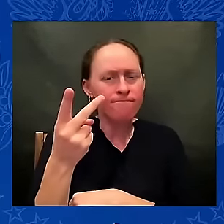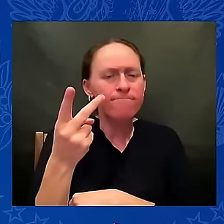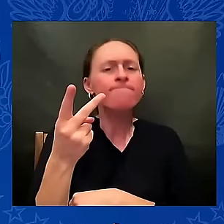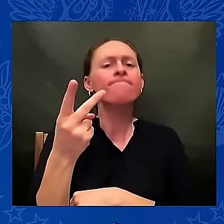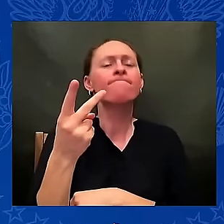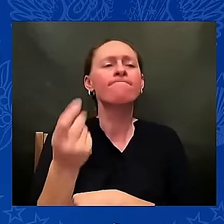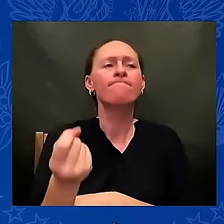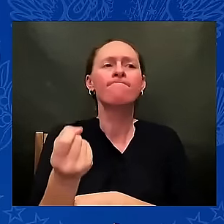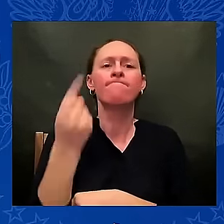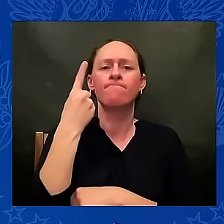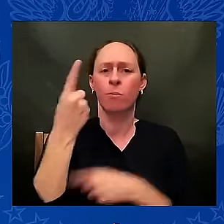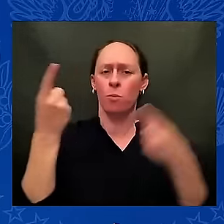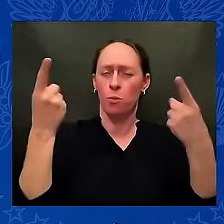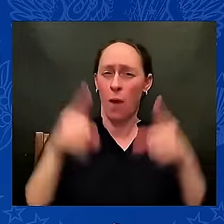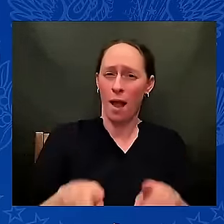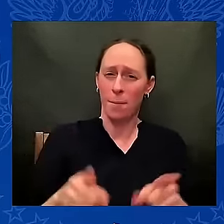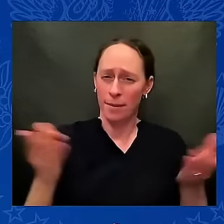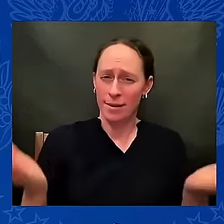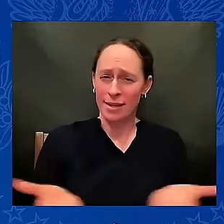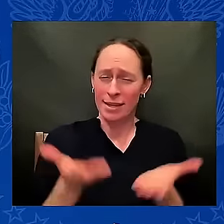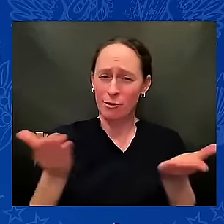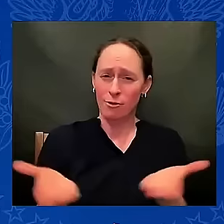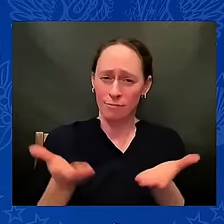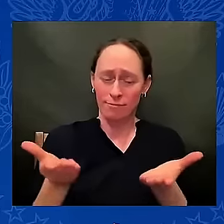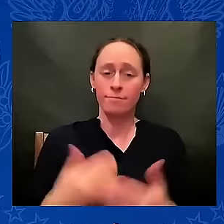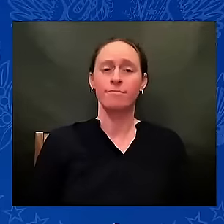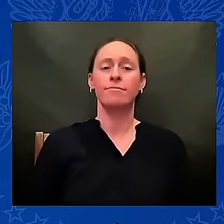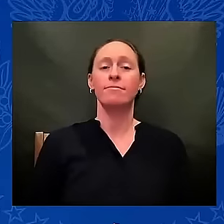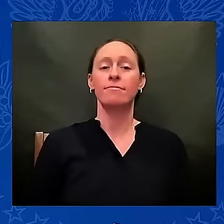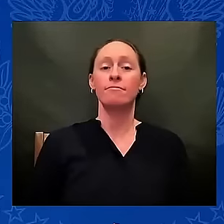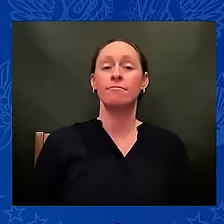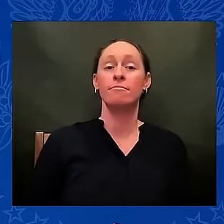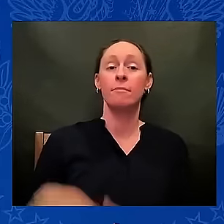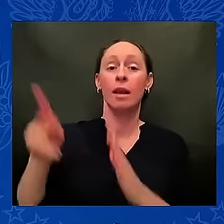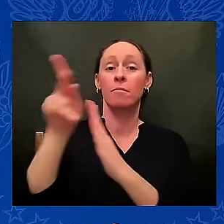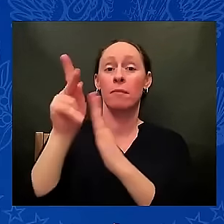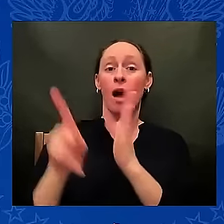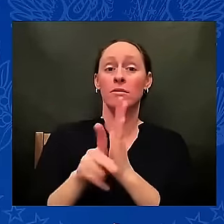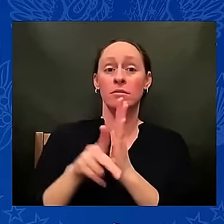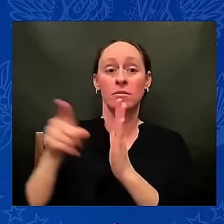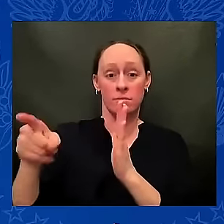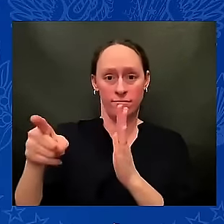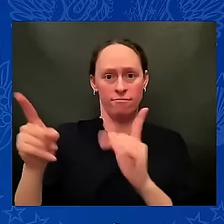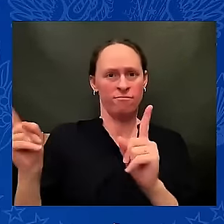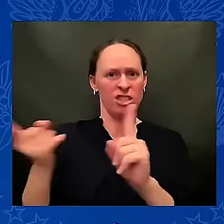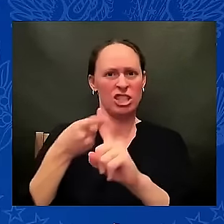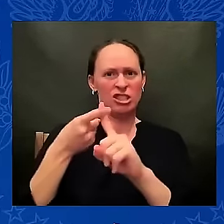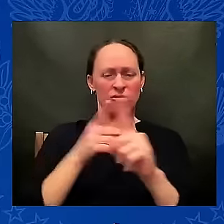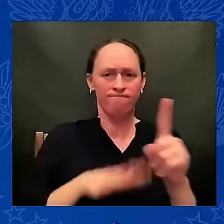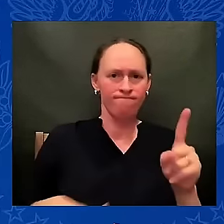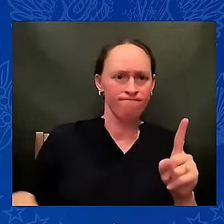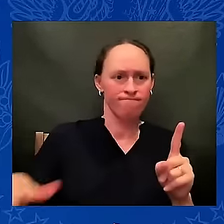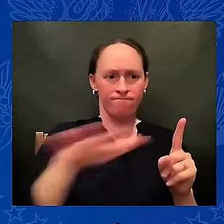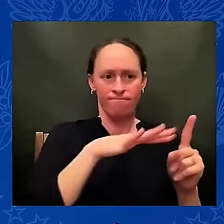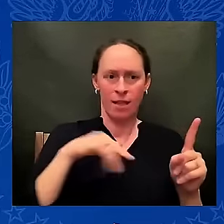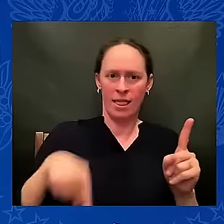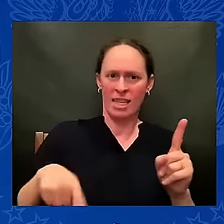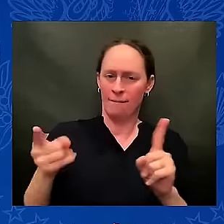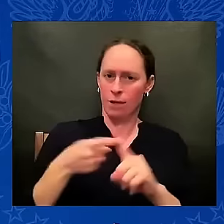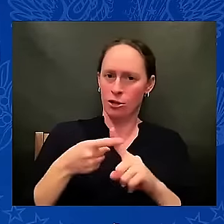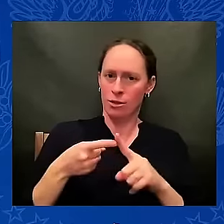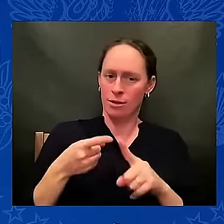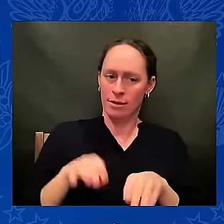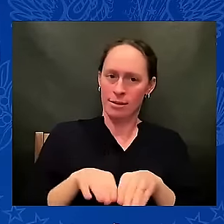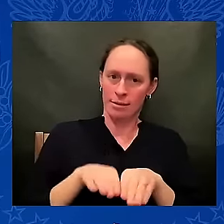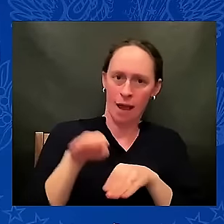one step toward and forward from the shadows of failed policies of the past. That's why